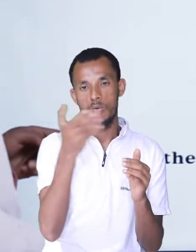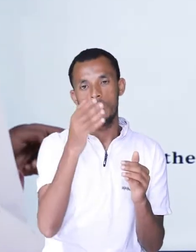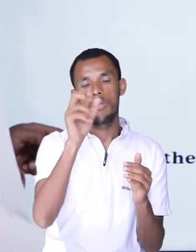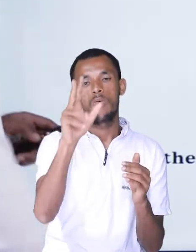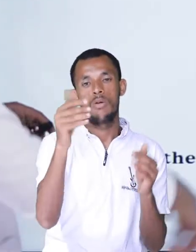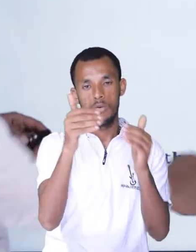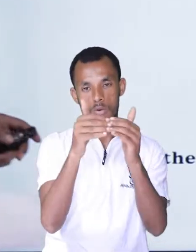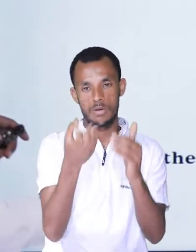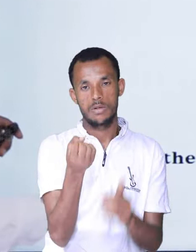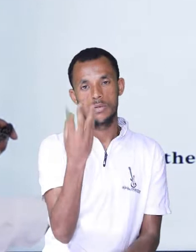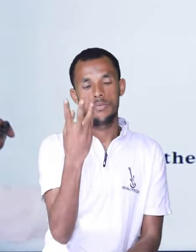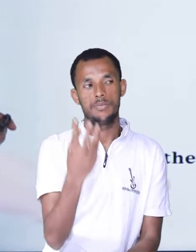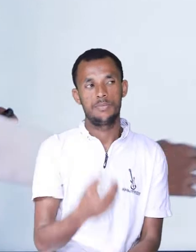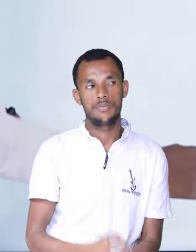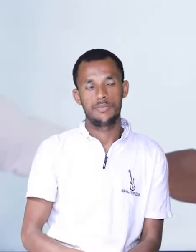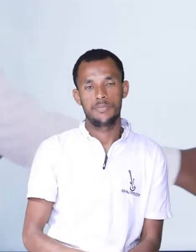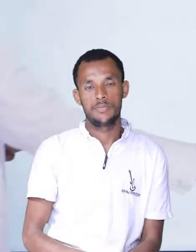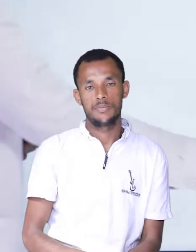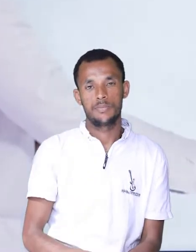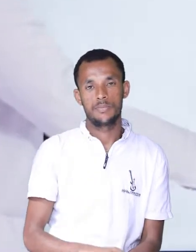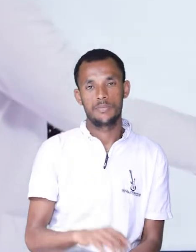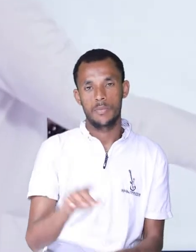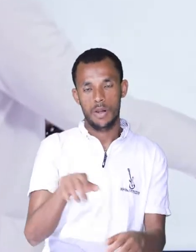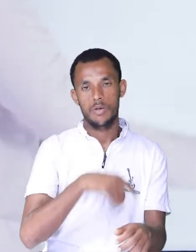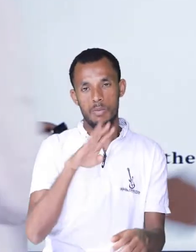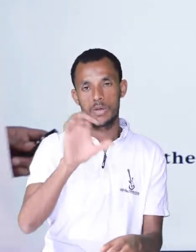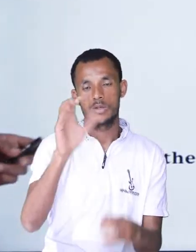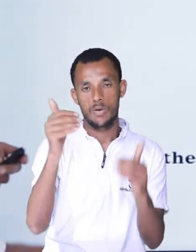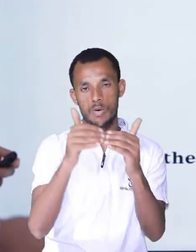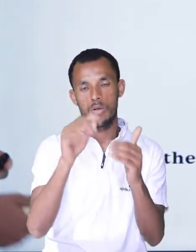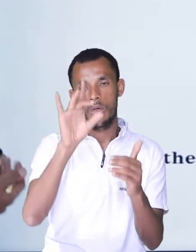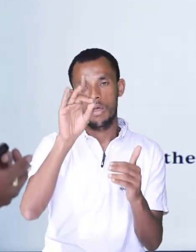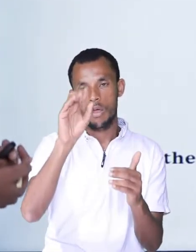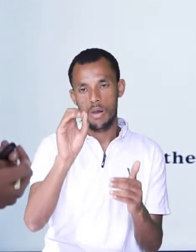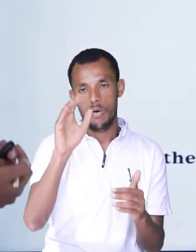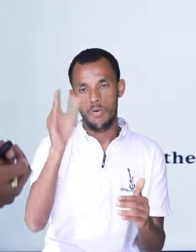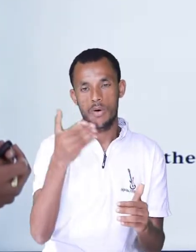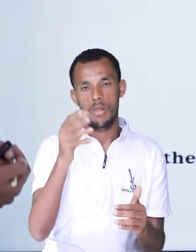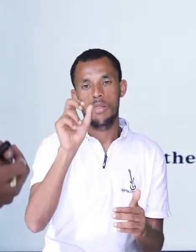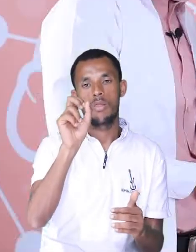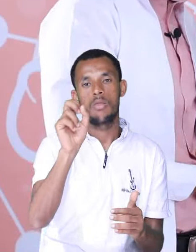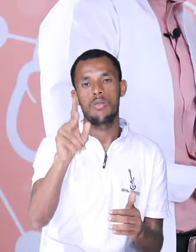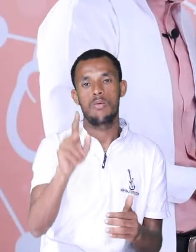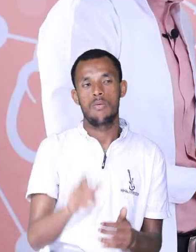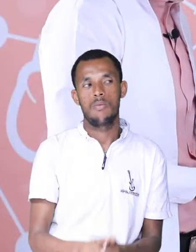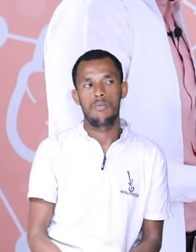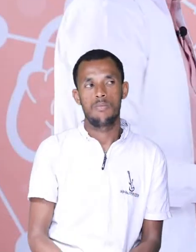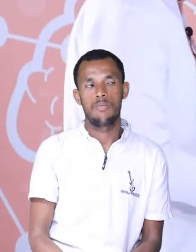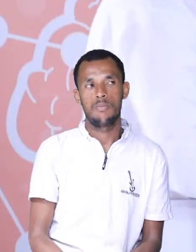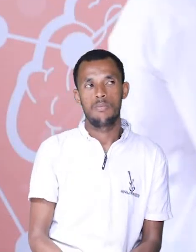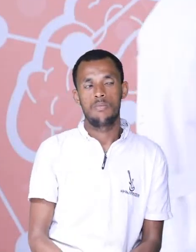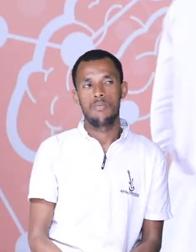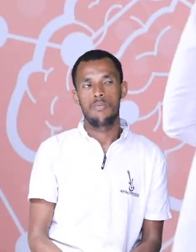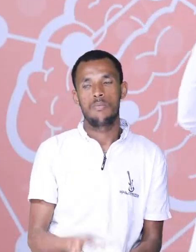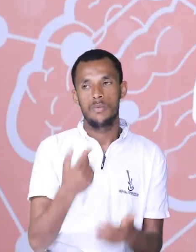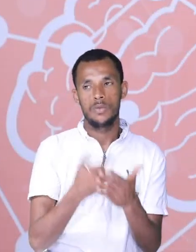is equal to, therefore, the length of BC is equal to 80 over 12.